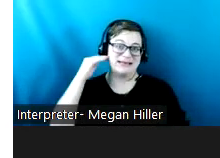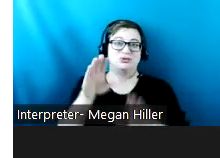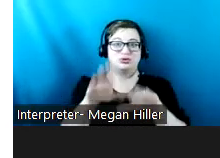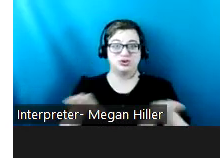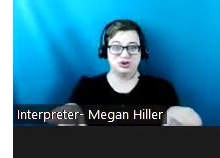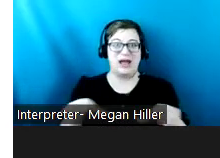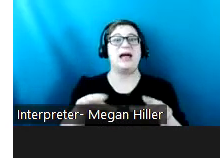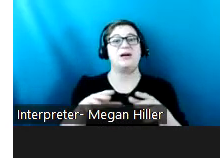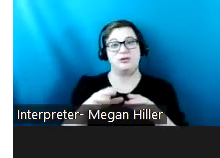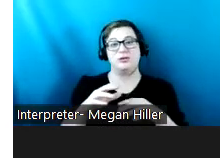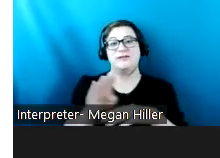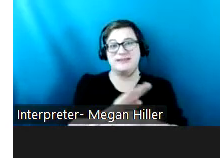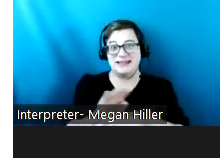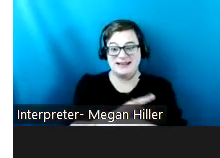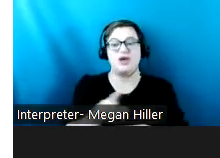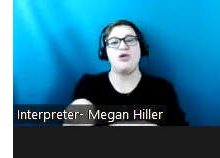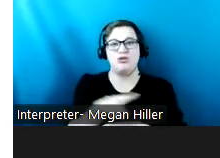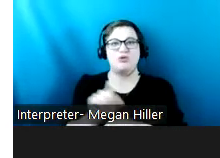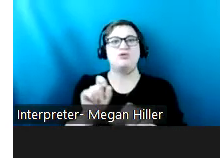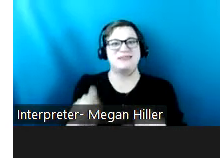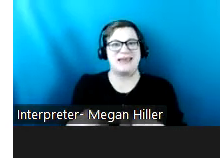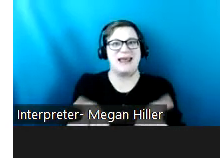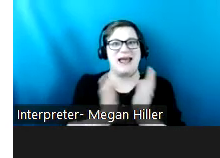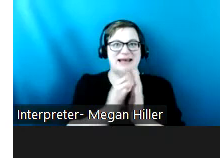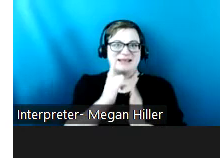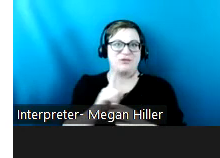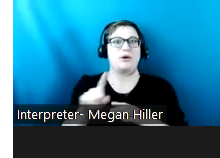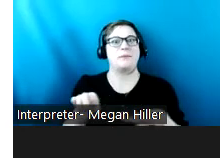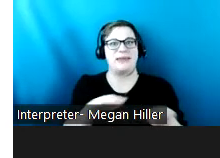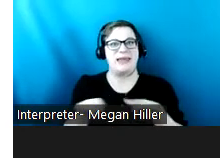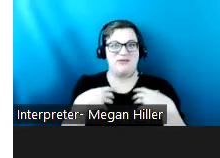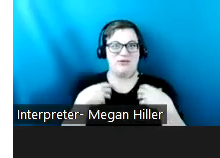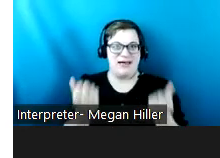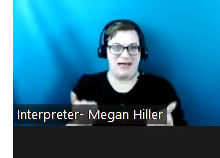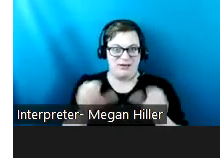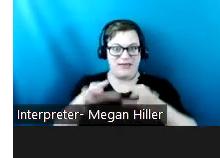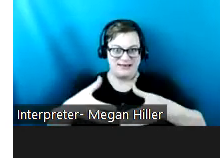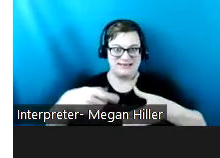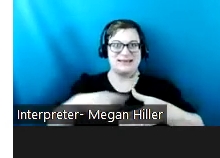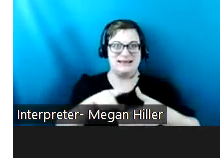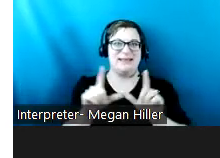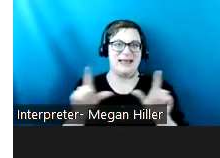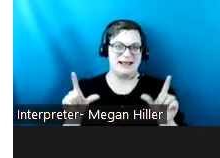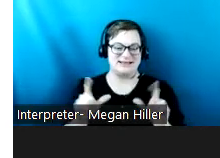those facilities may seek a behavioral health entity license per this statutory change.